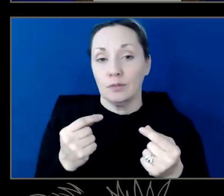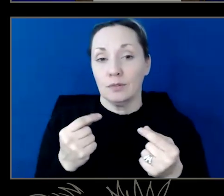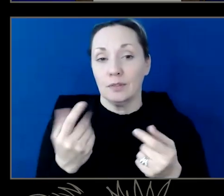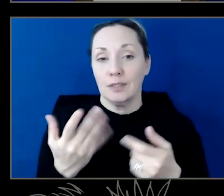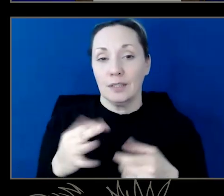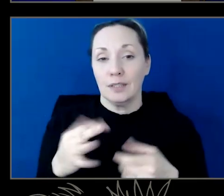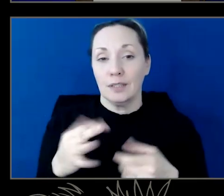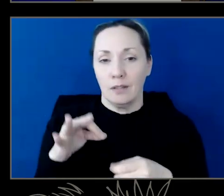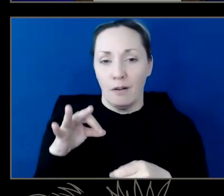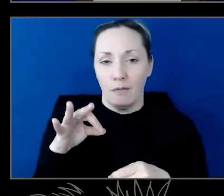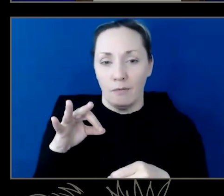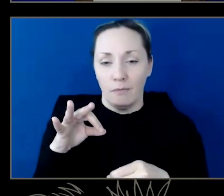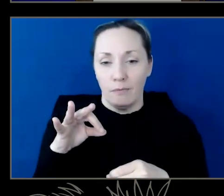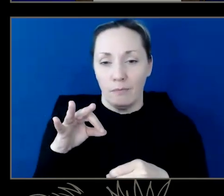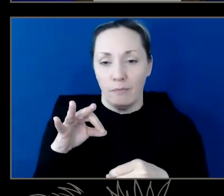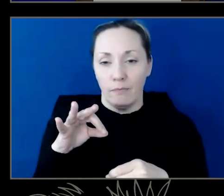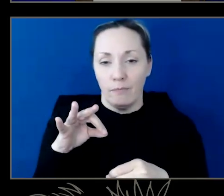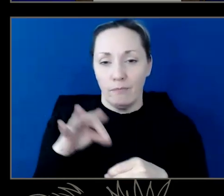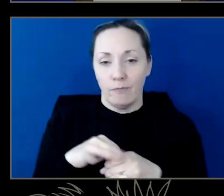Webby.